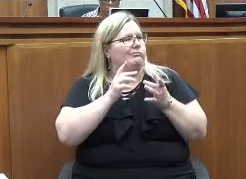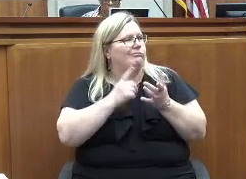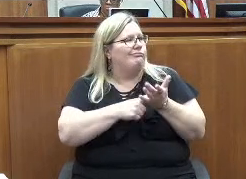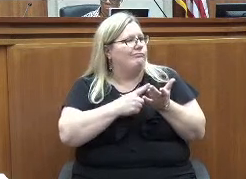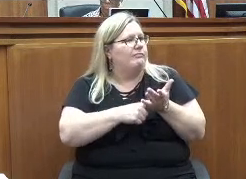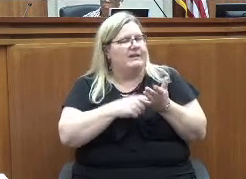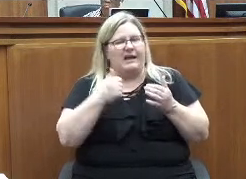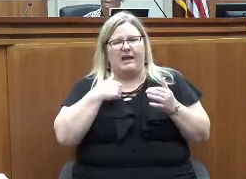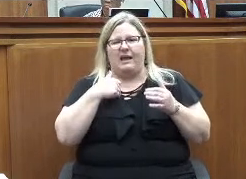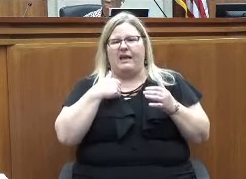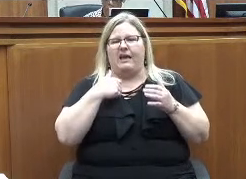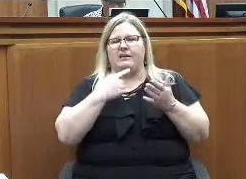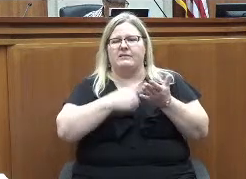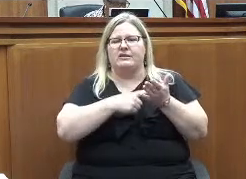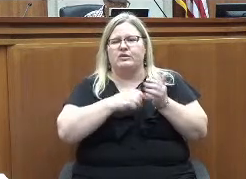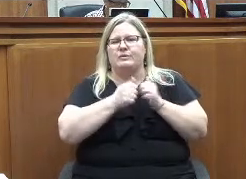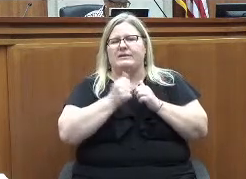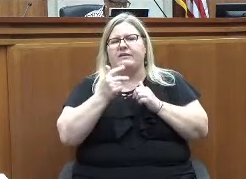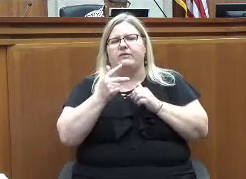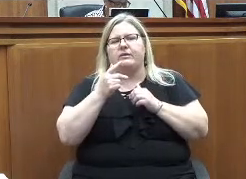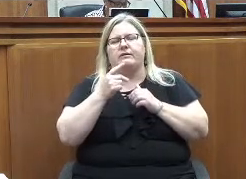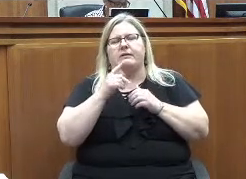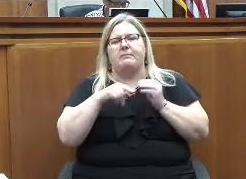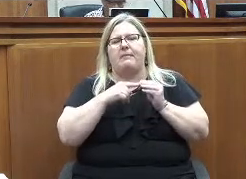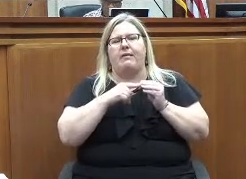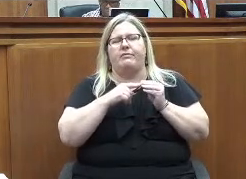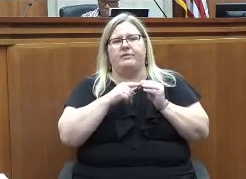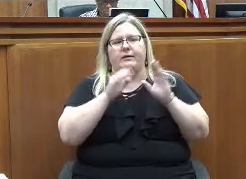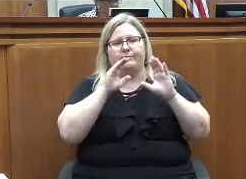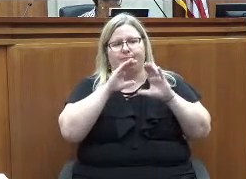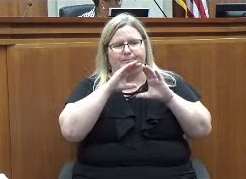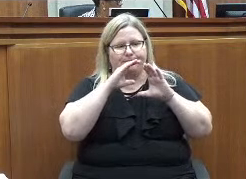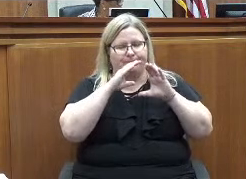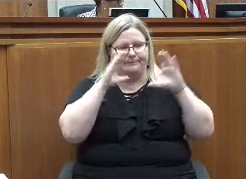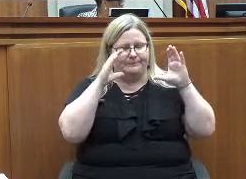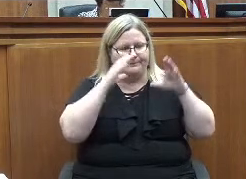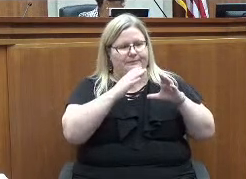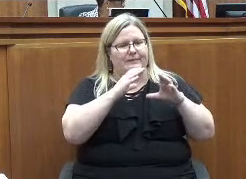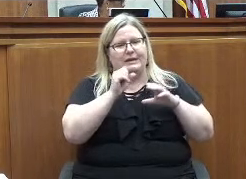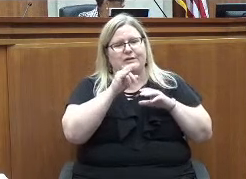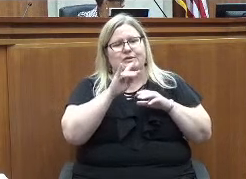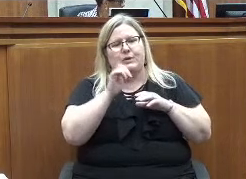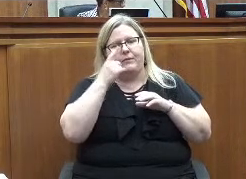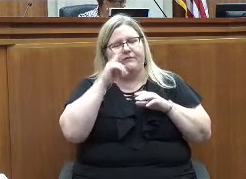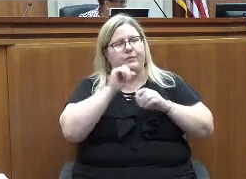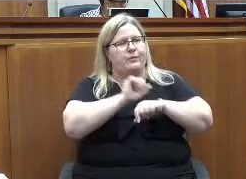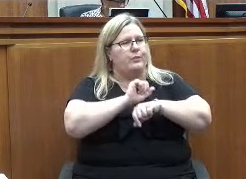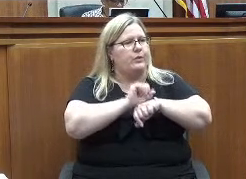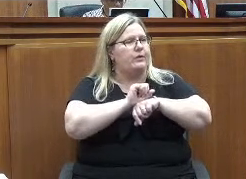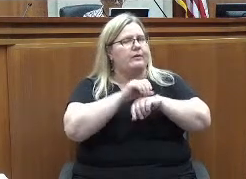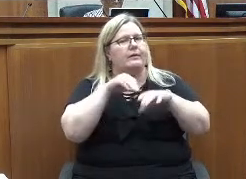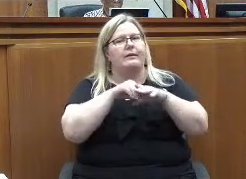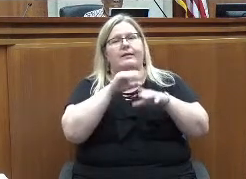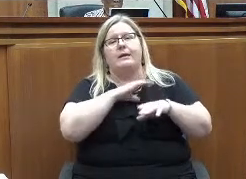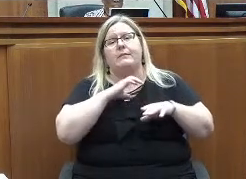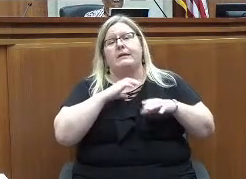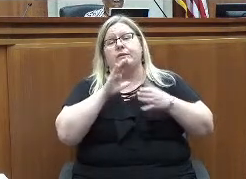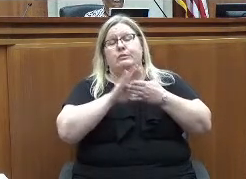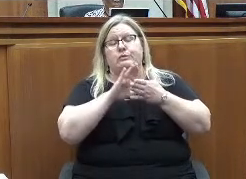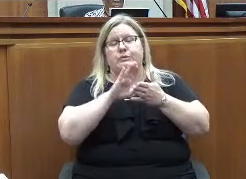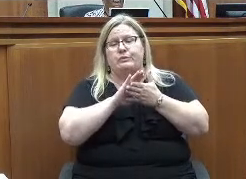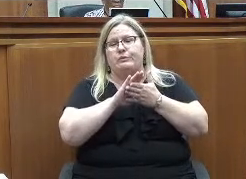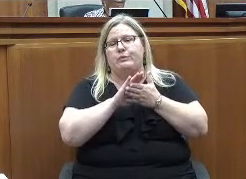with regard to the scope of the work within the SIT committee. So school innovation and